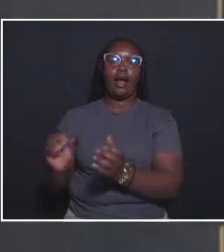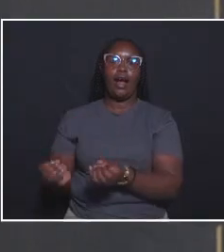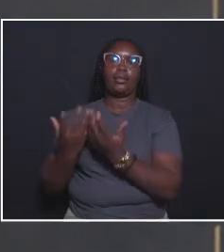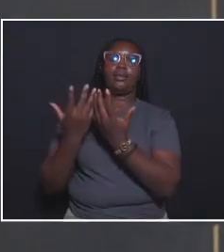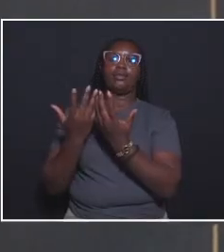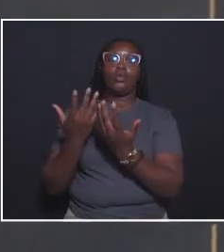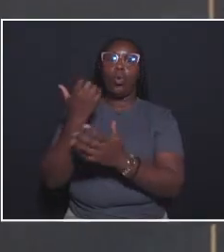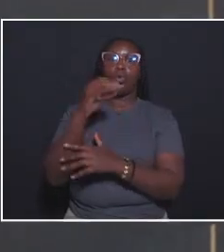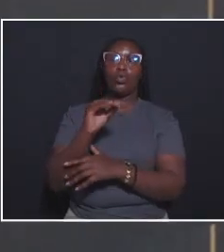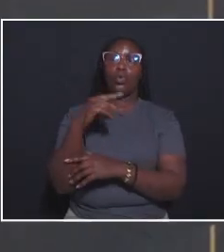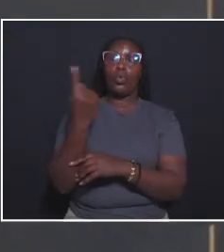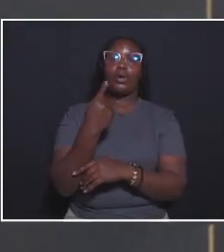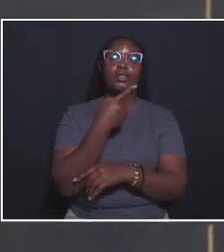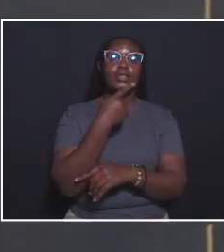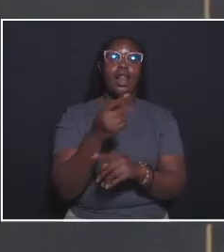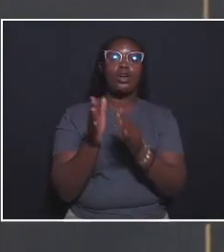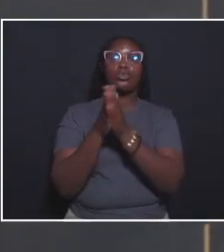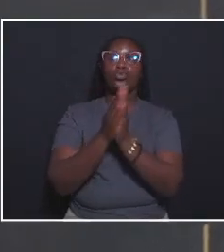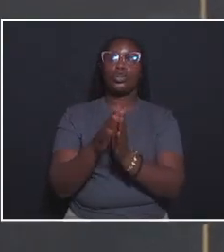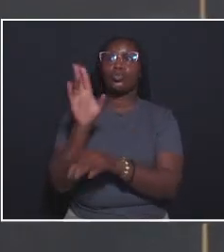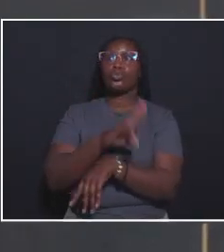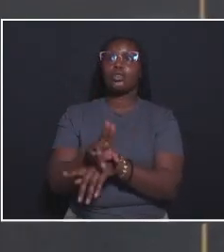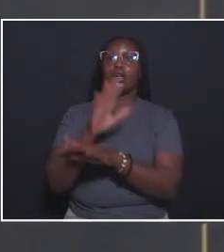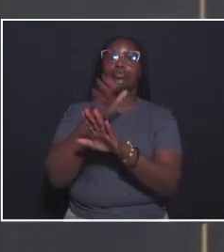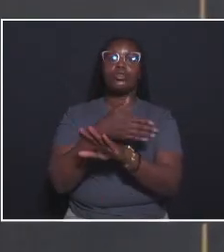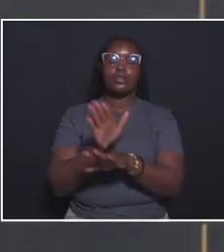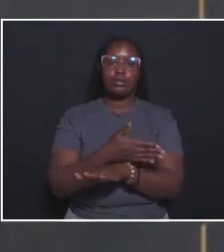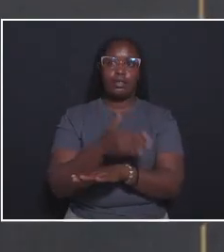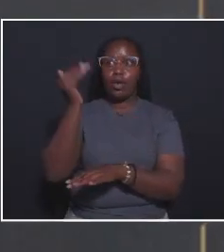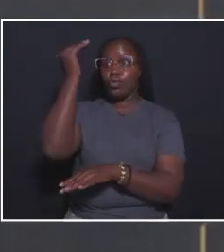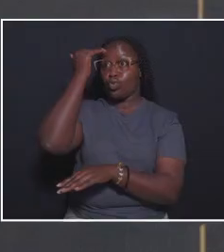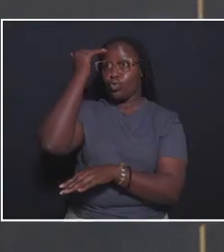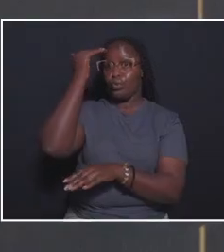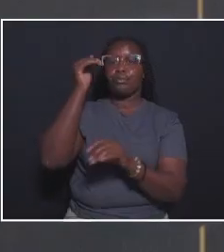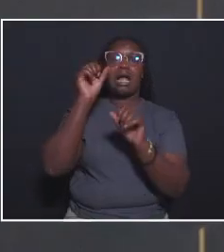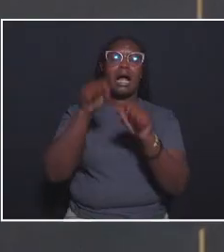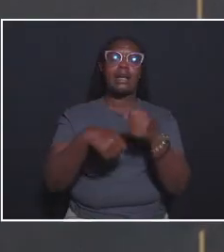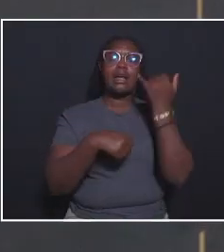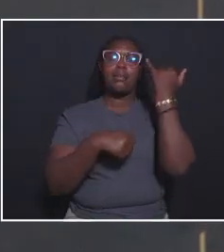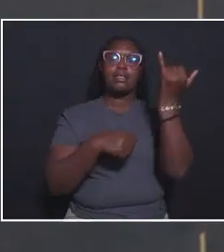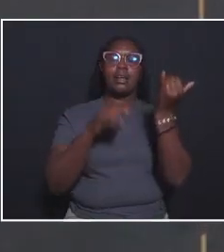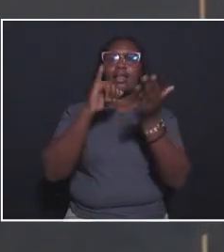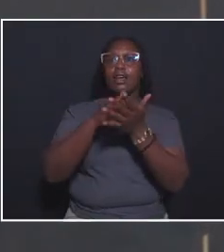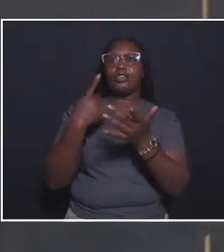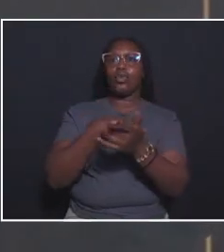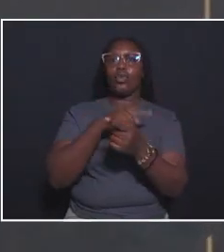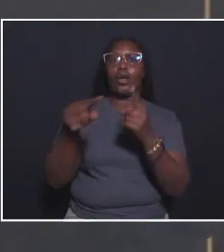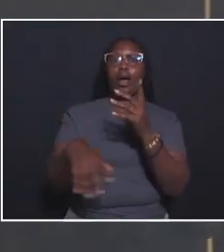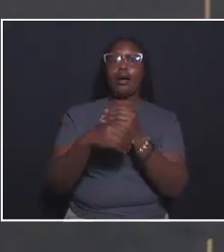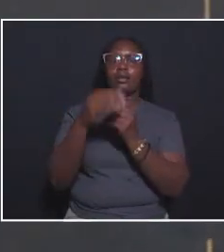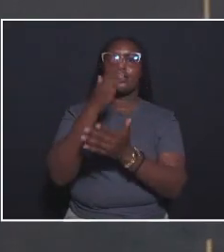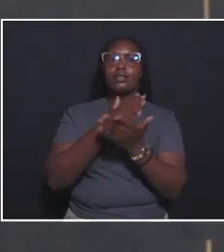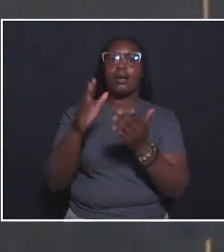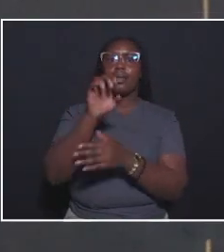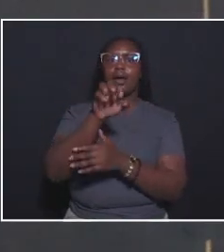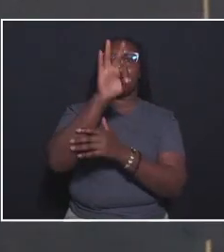you're just telling a story using music, you know? Now, imagine we then add sound effects to this. The